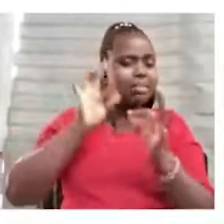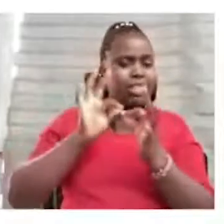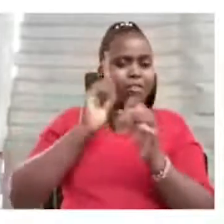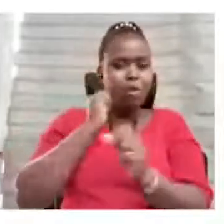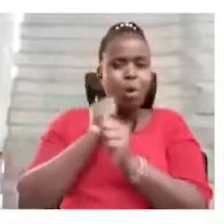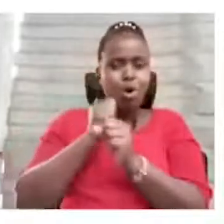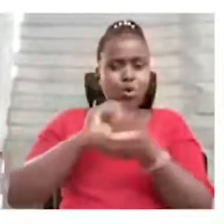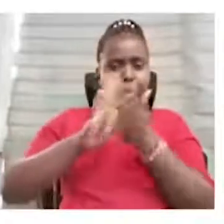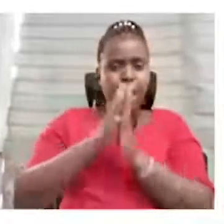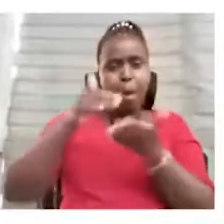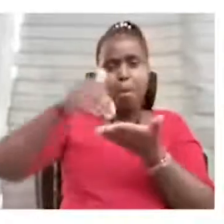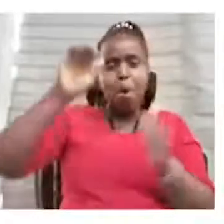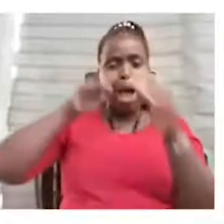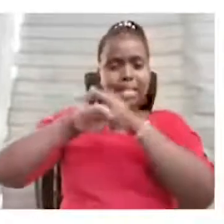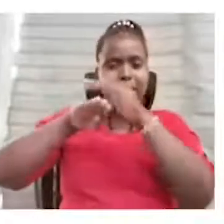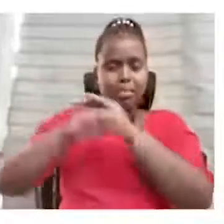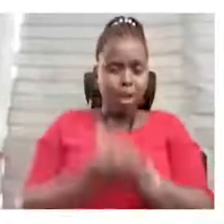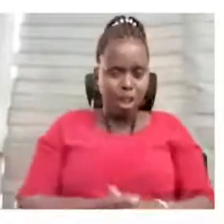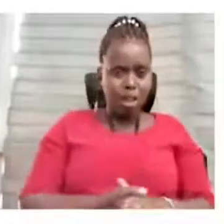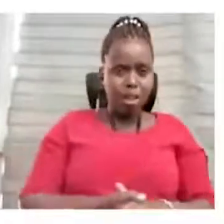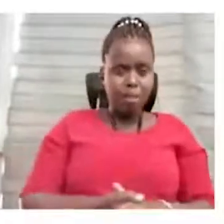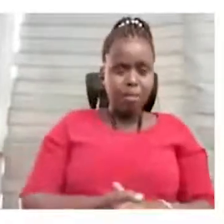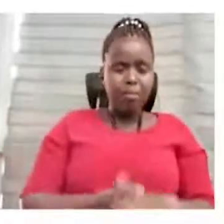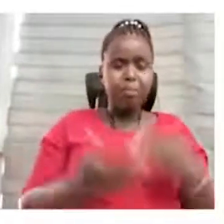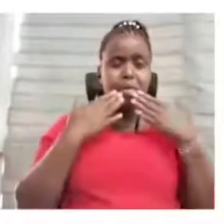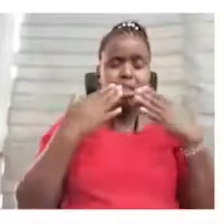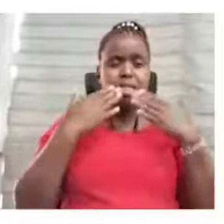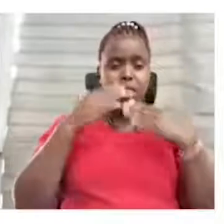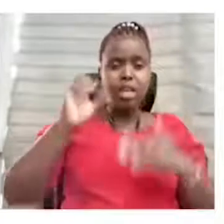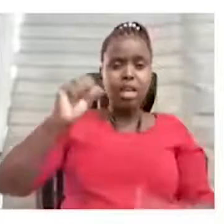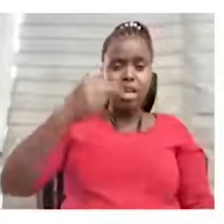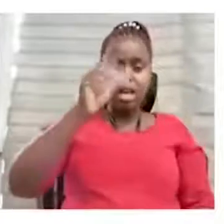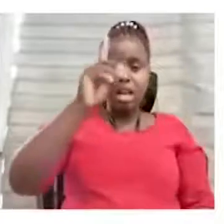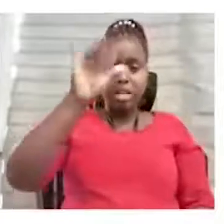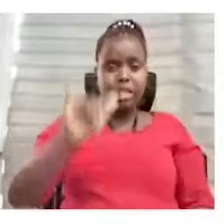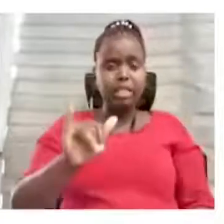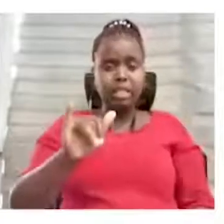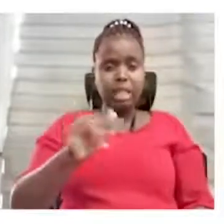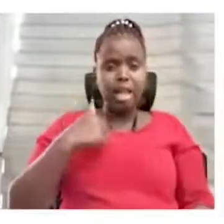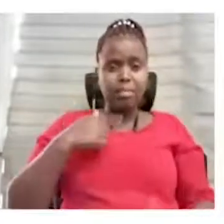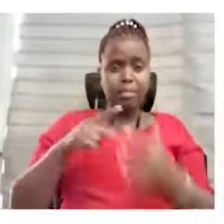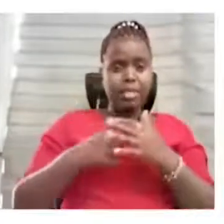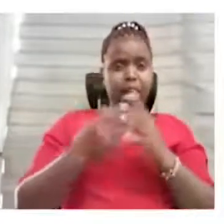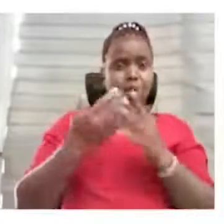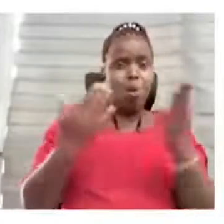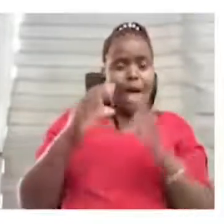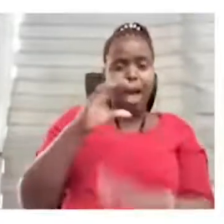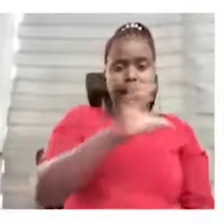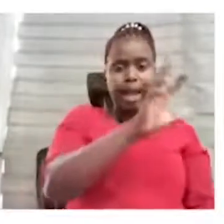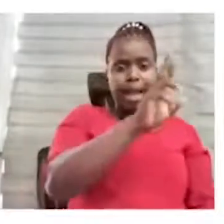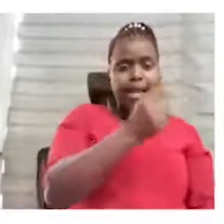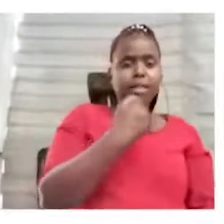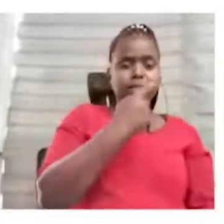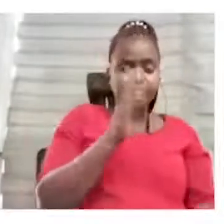accessible? No, thanks, Shadi. And let me just start from where Clara left off. And she did talk